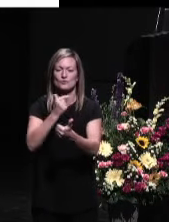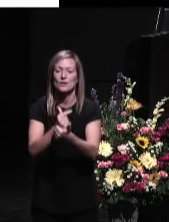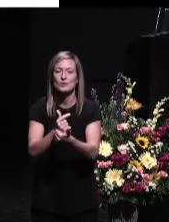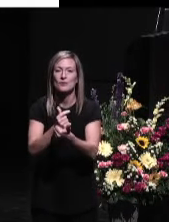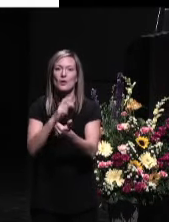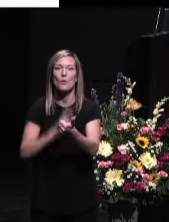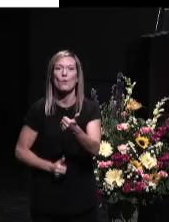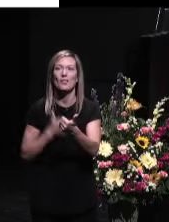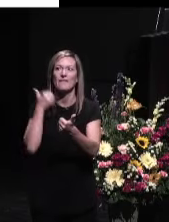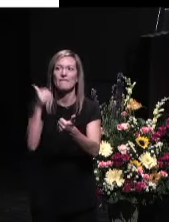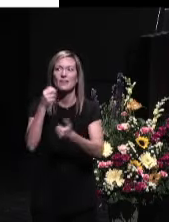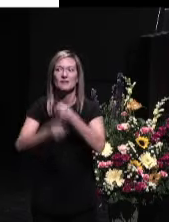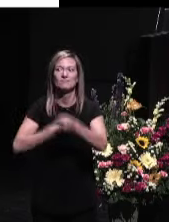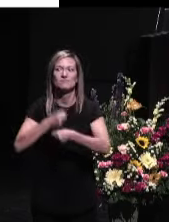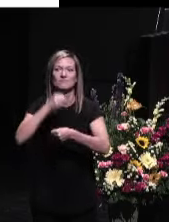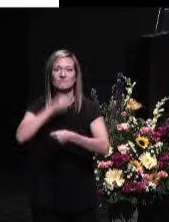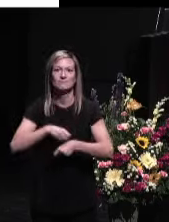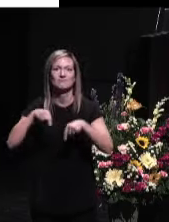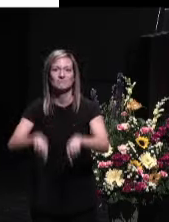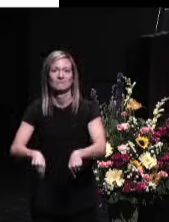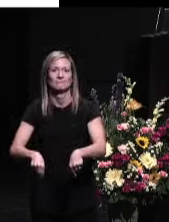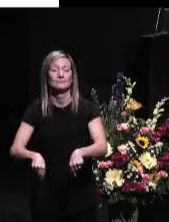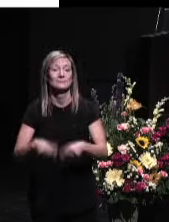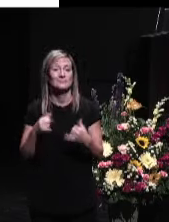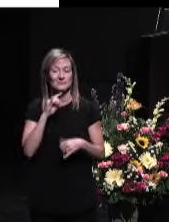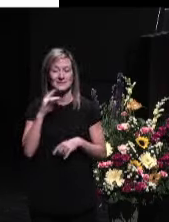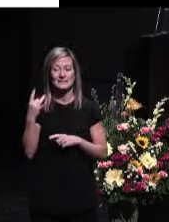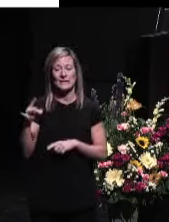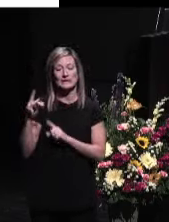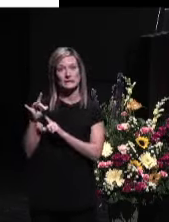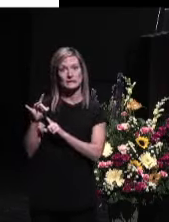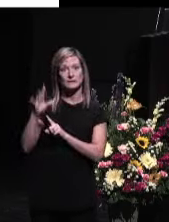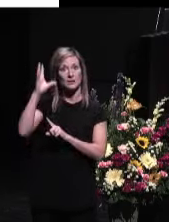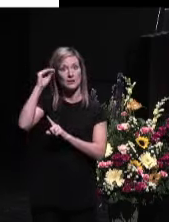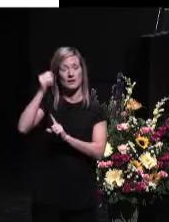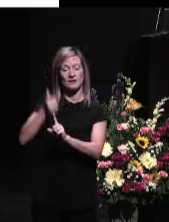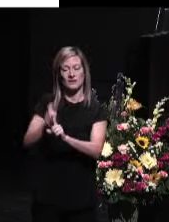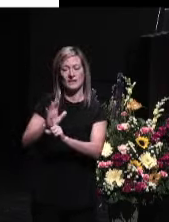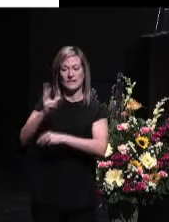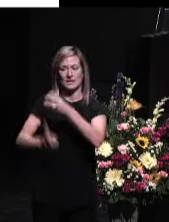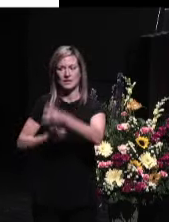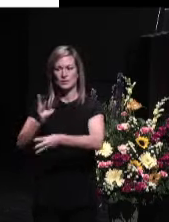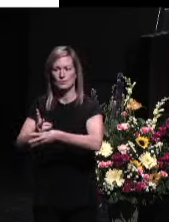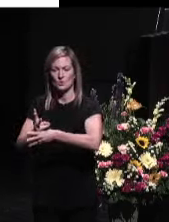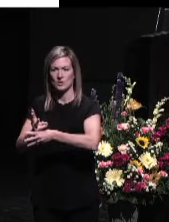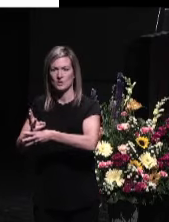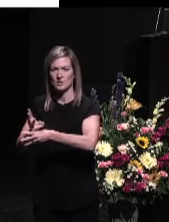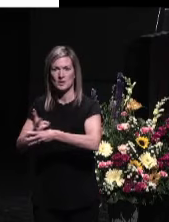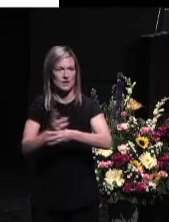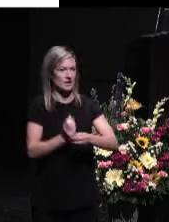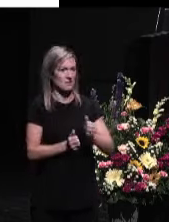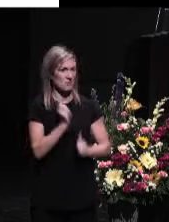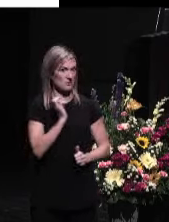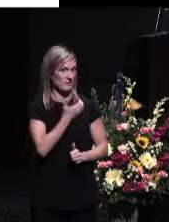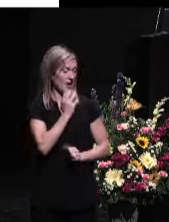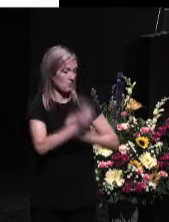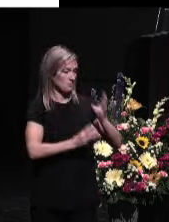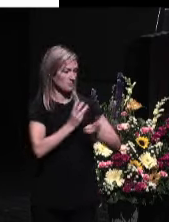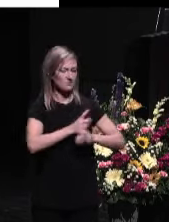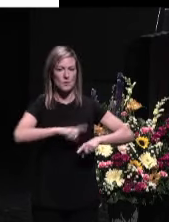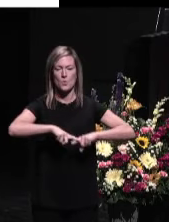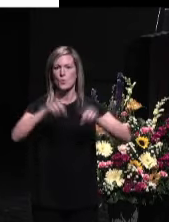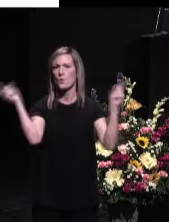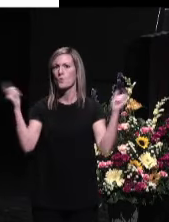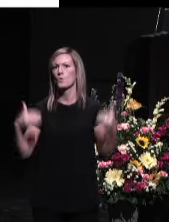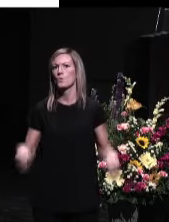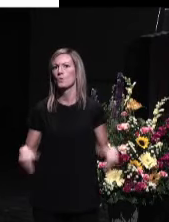He's 18 years old. The world in which he lives is so different than the world from which most of us live. And it was